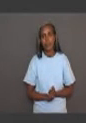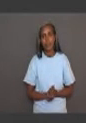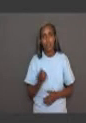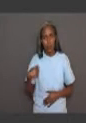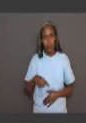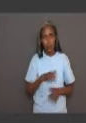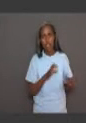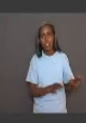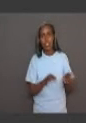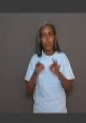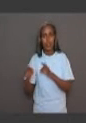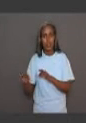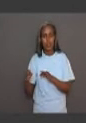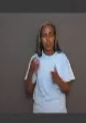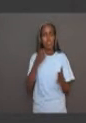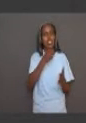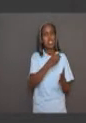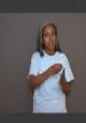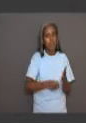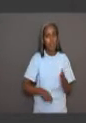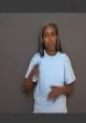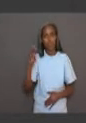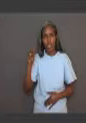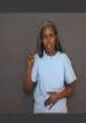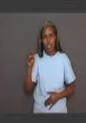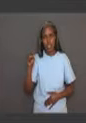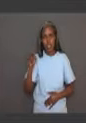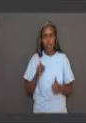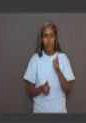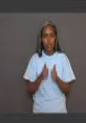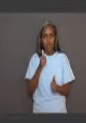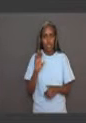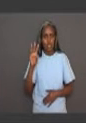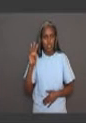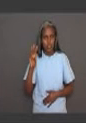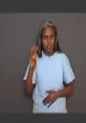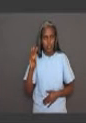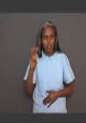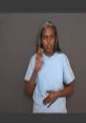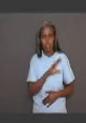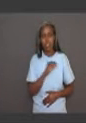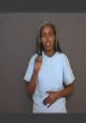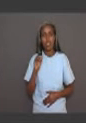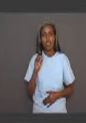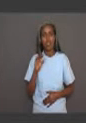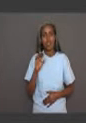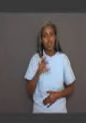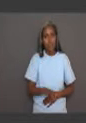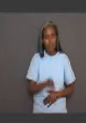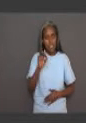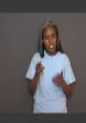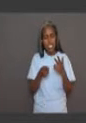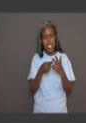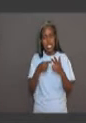we substitute the value for n, which is 6, and find that the